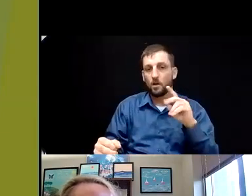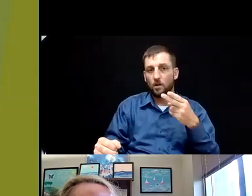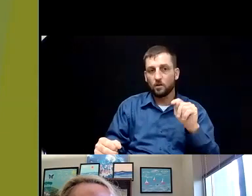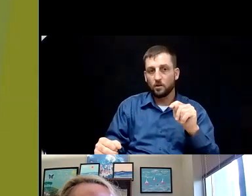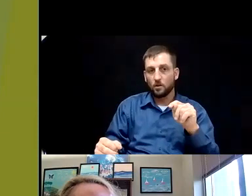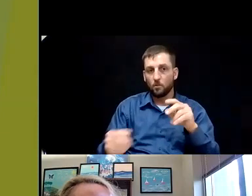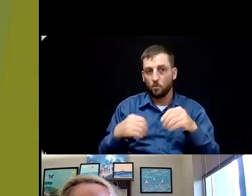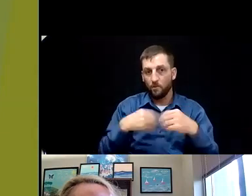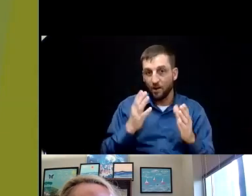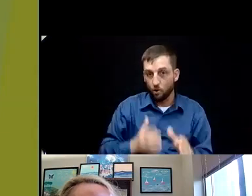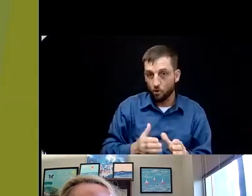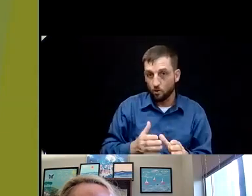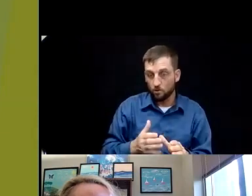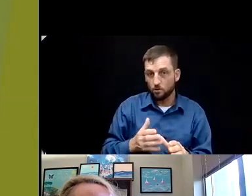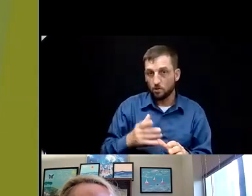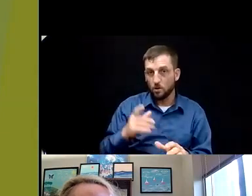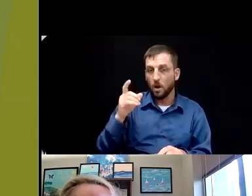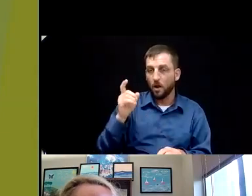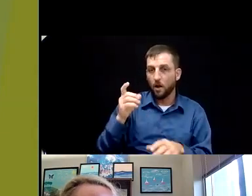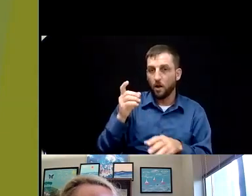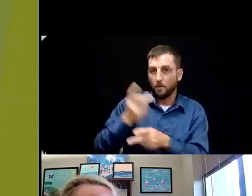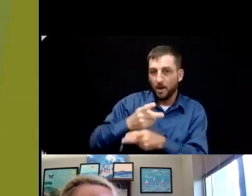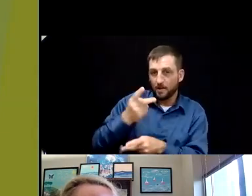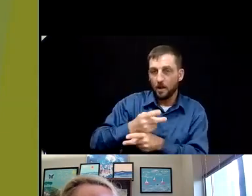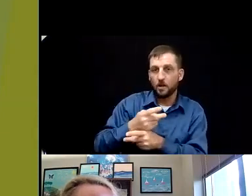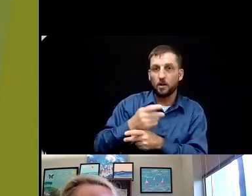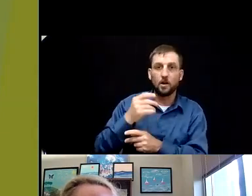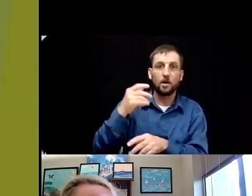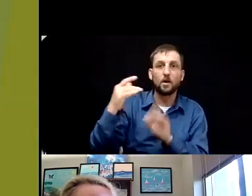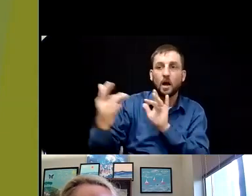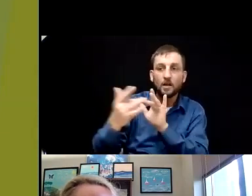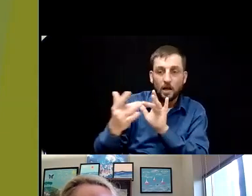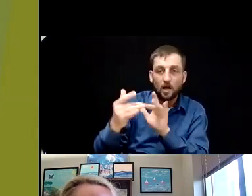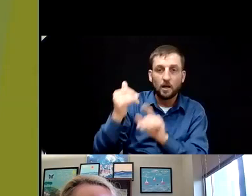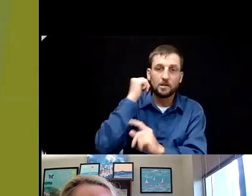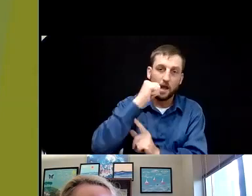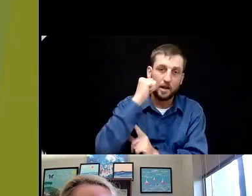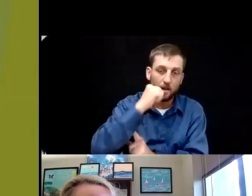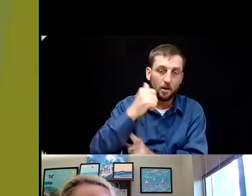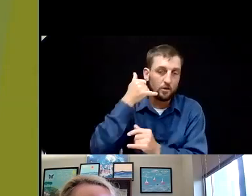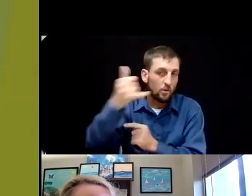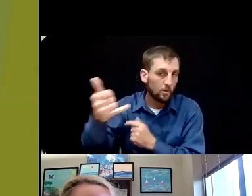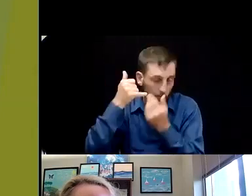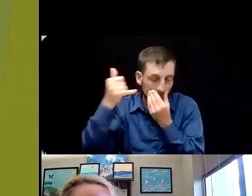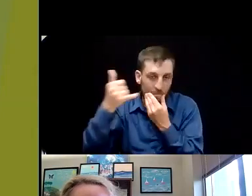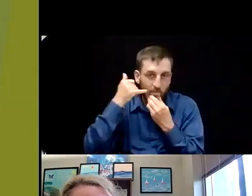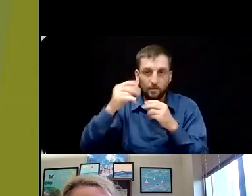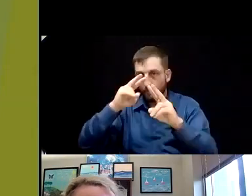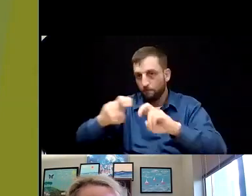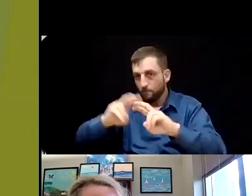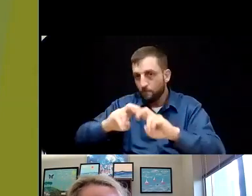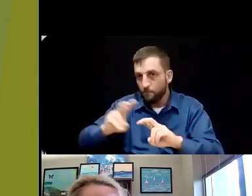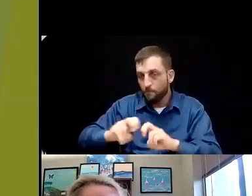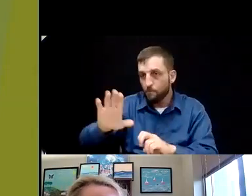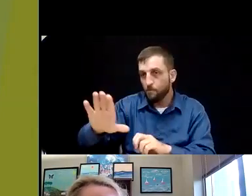maintain daily telephone contact with participants where they assess for status changes and needs, and